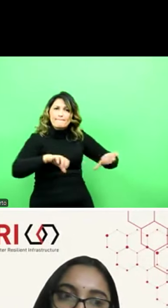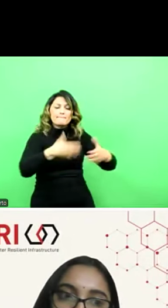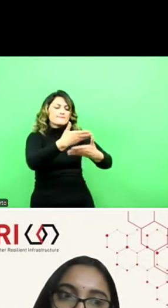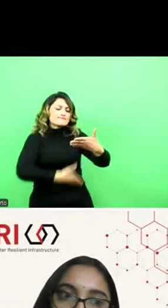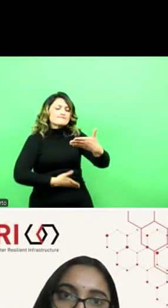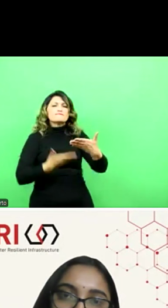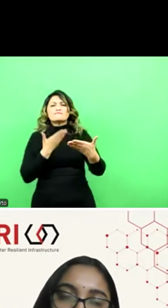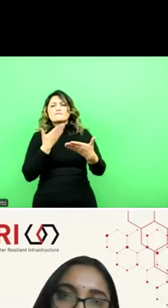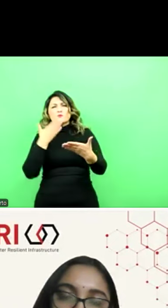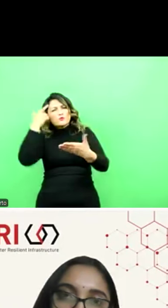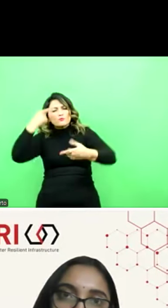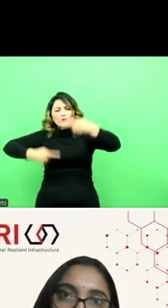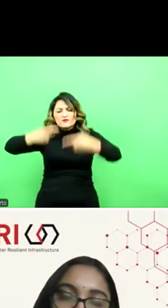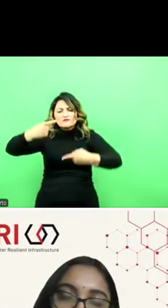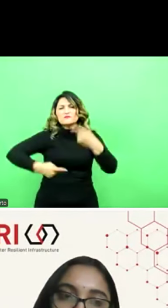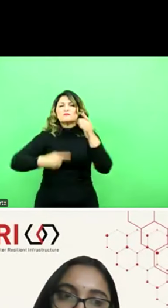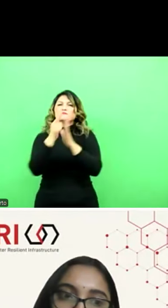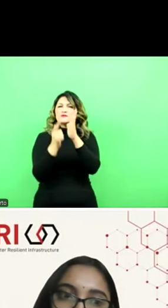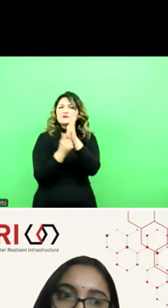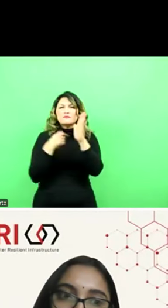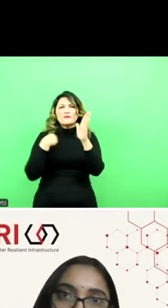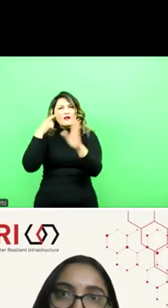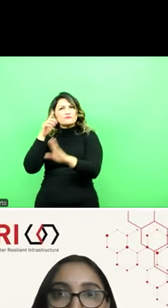Thank you. So this is the last slide.